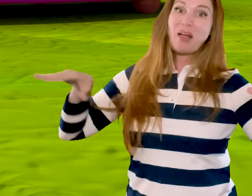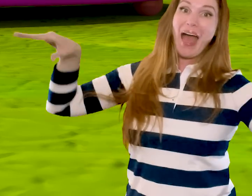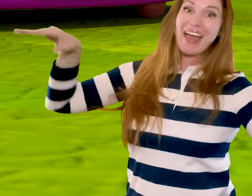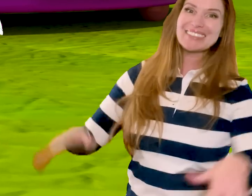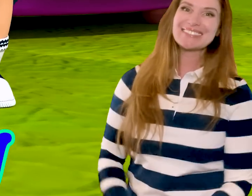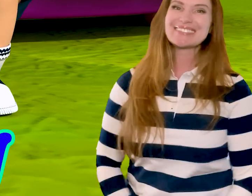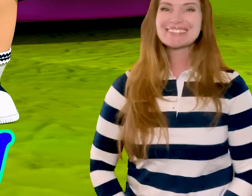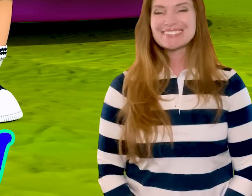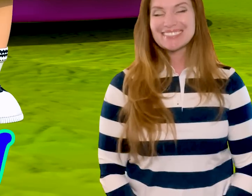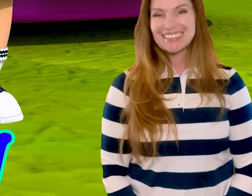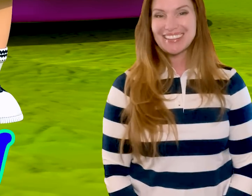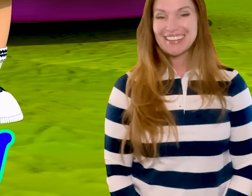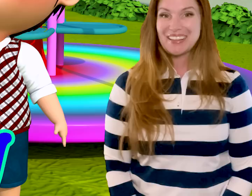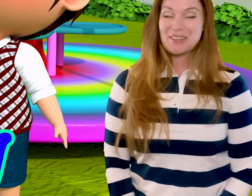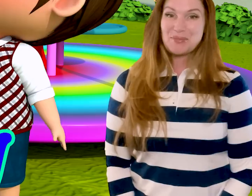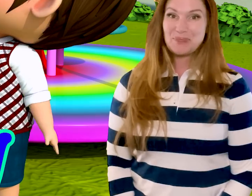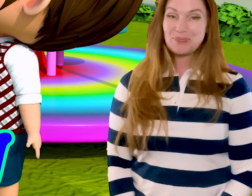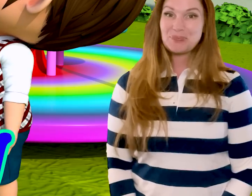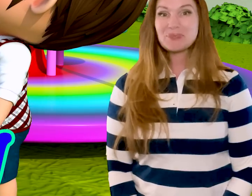o can you